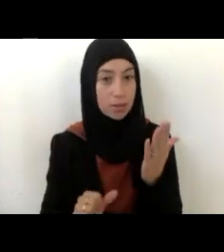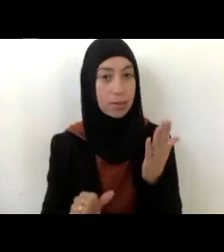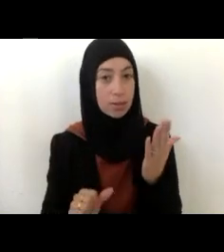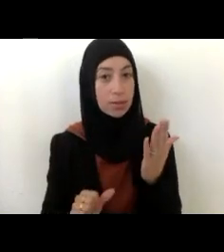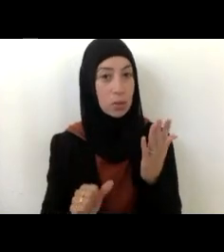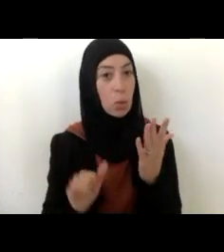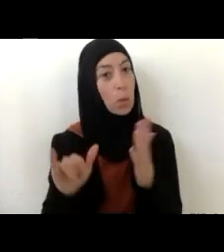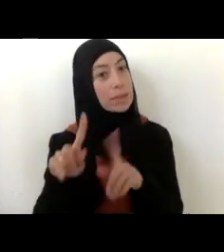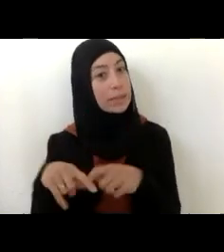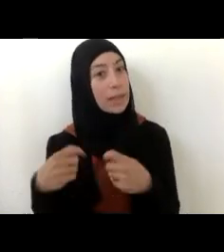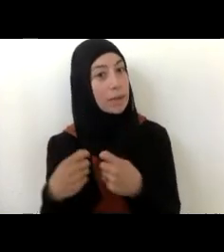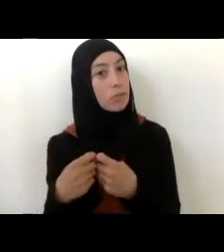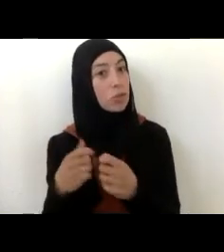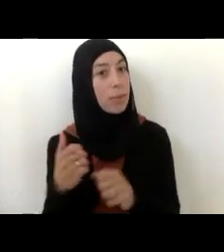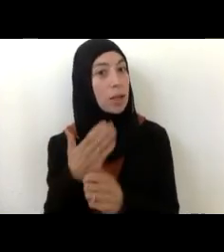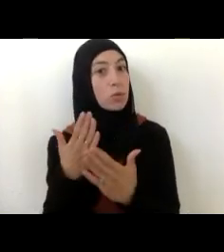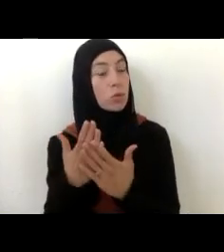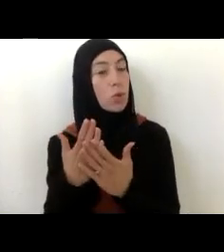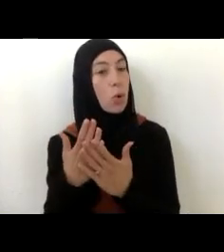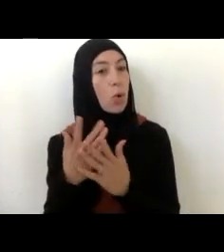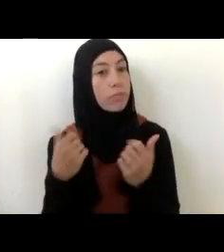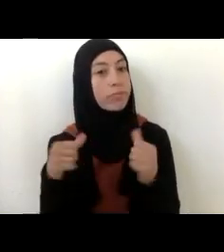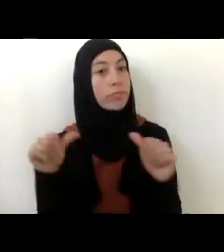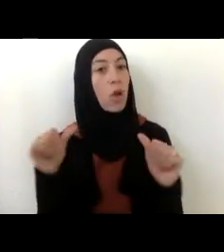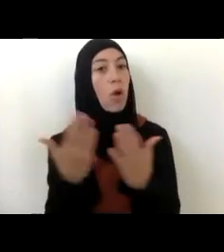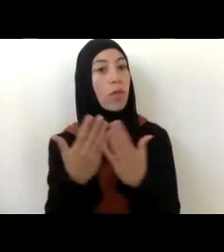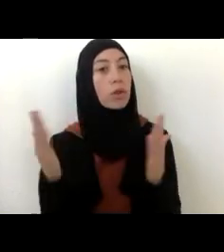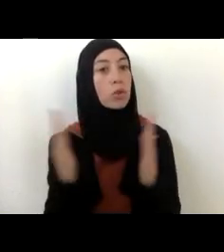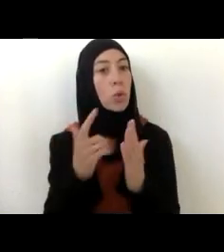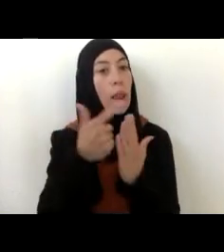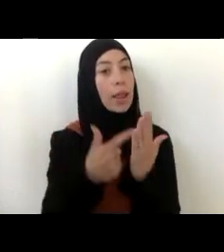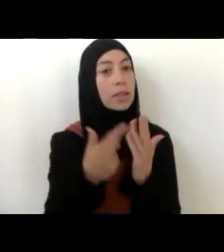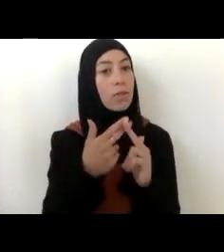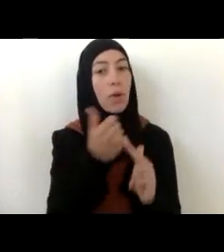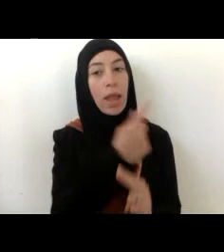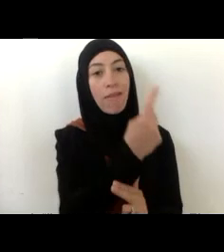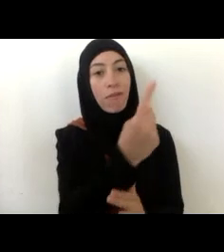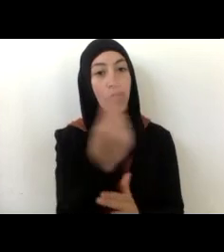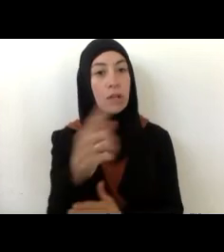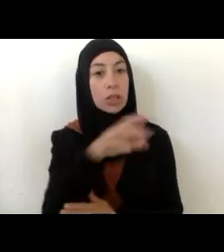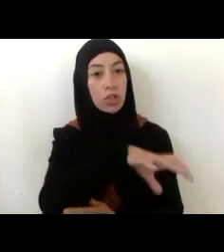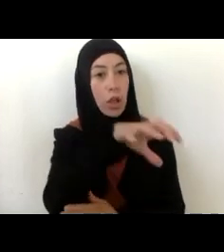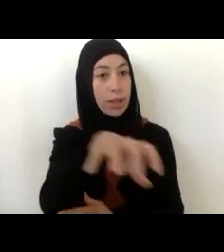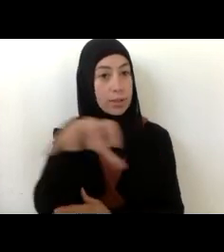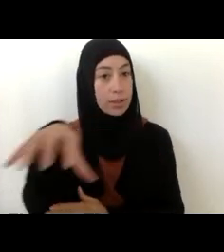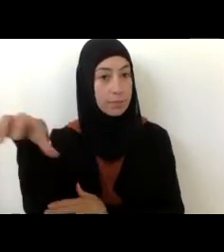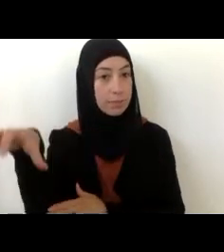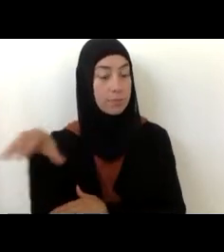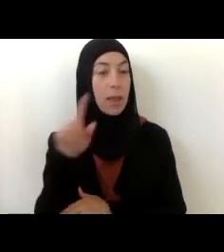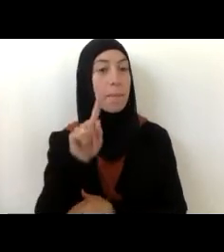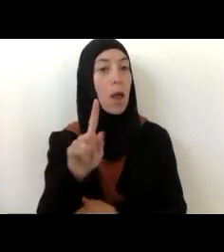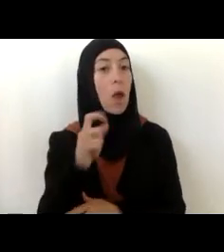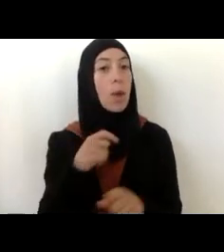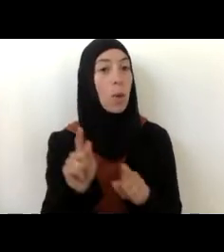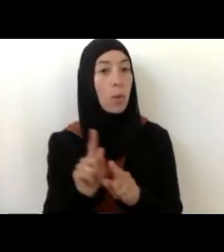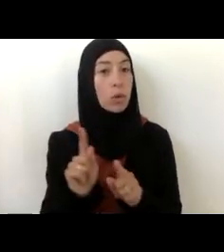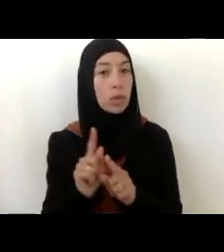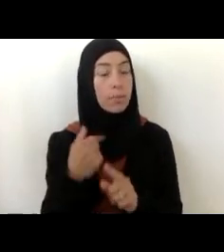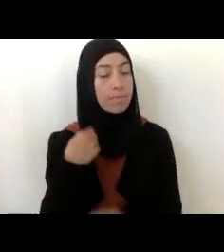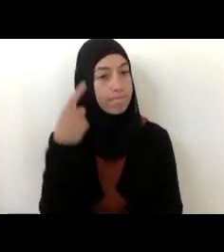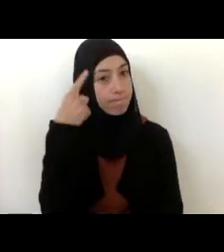teams to be making it onto that shortlist for every site. But we also conscious